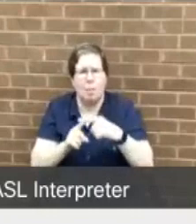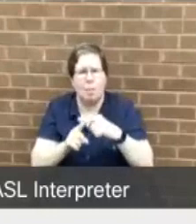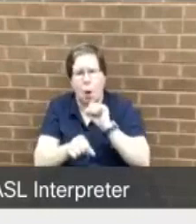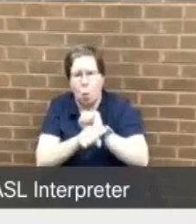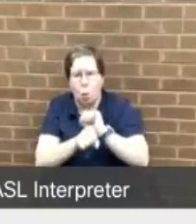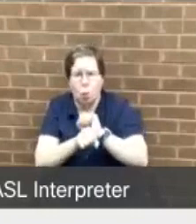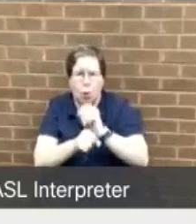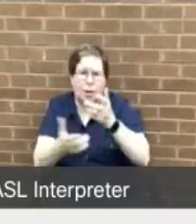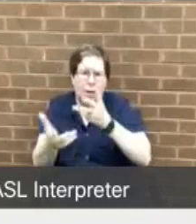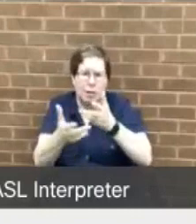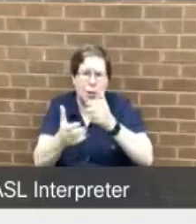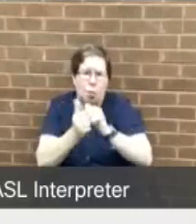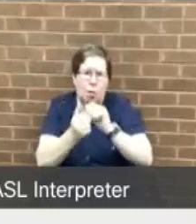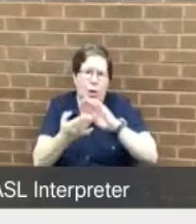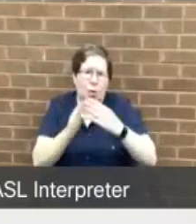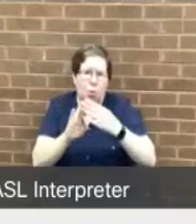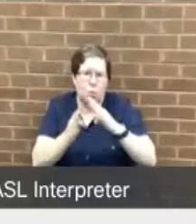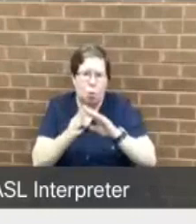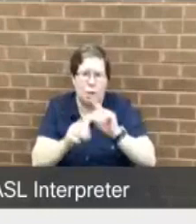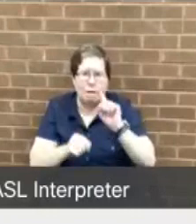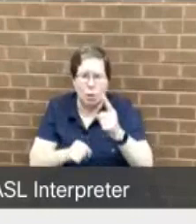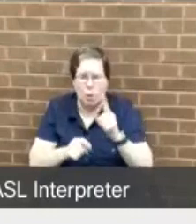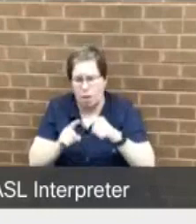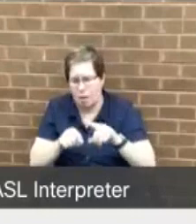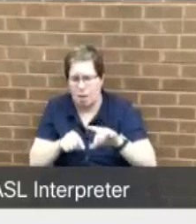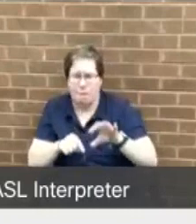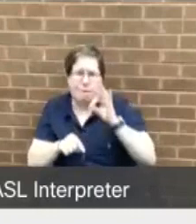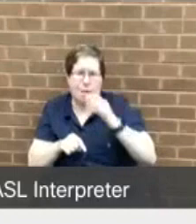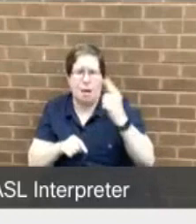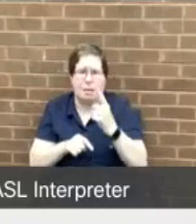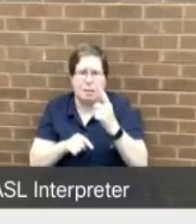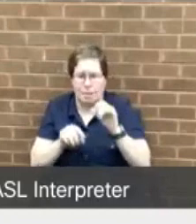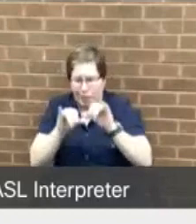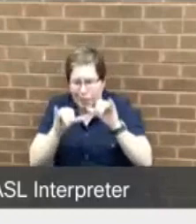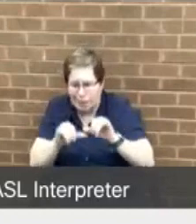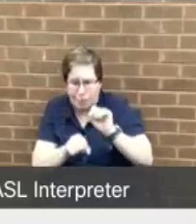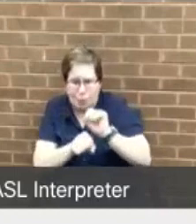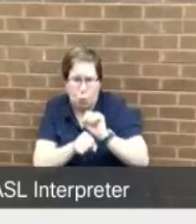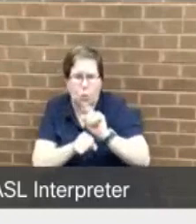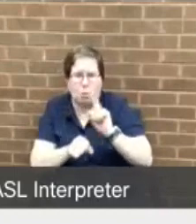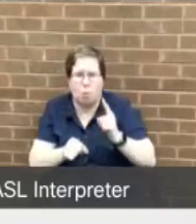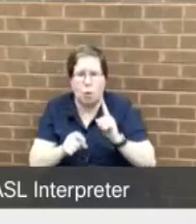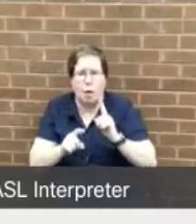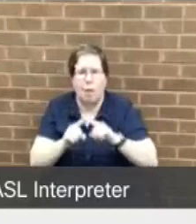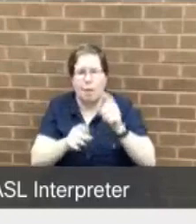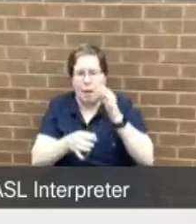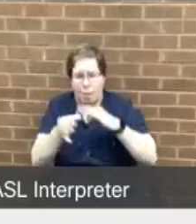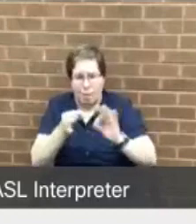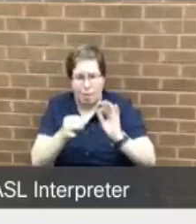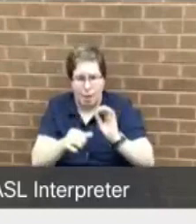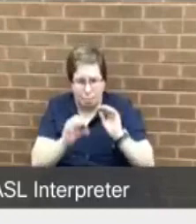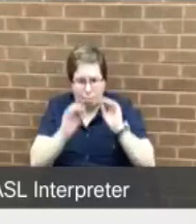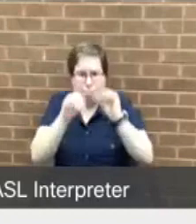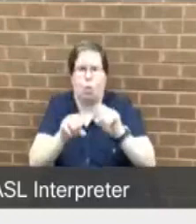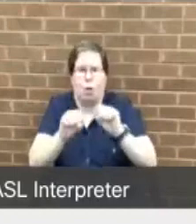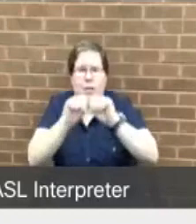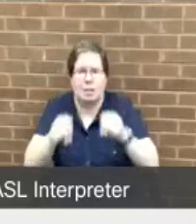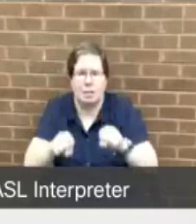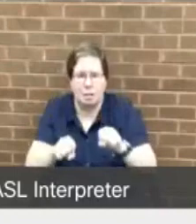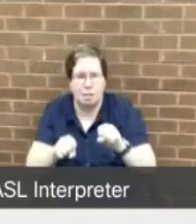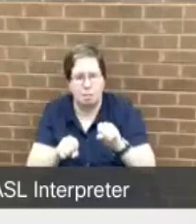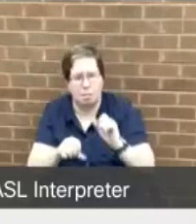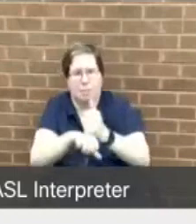working in the community first, and then trying to find the system that works for the community, rather than trying to put a system in a community